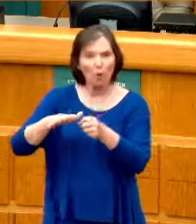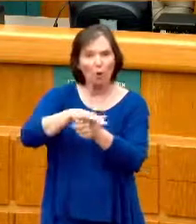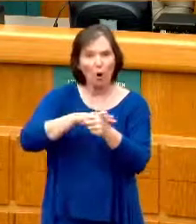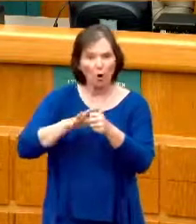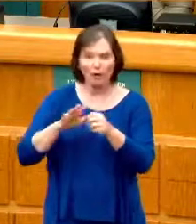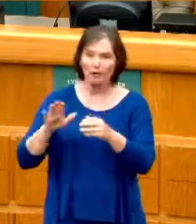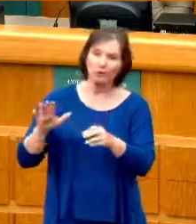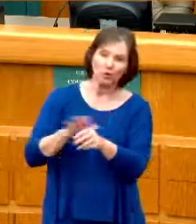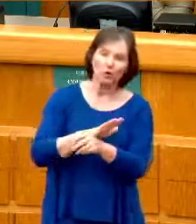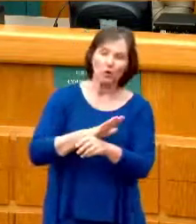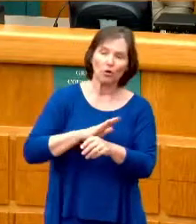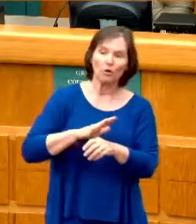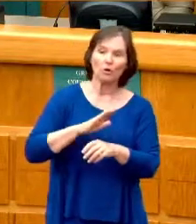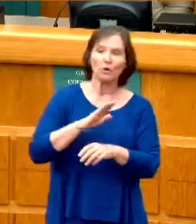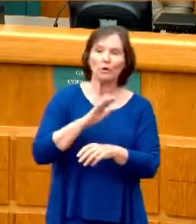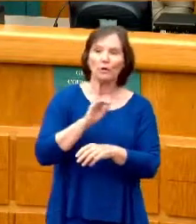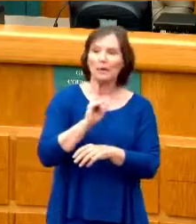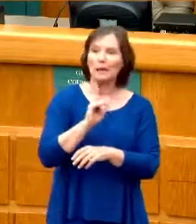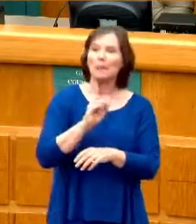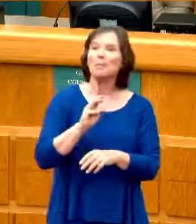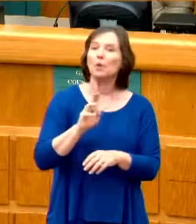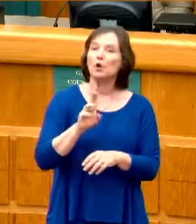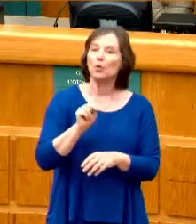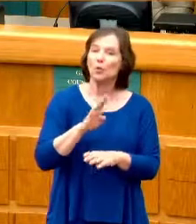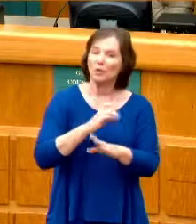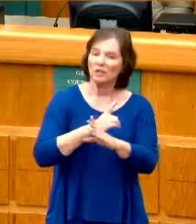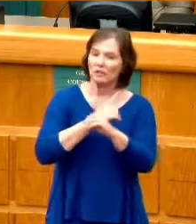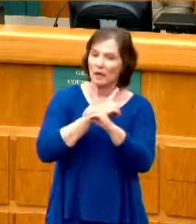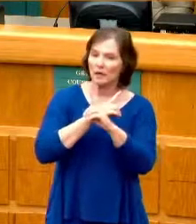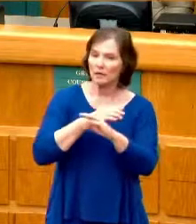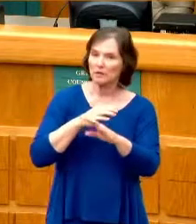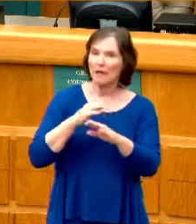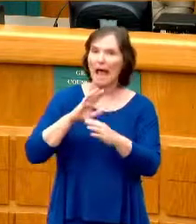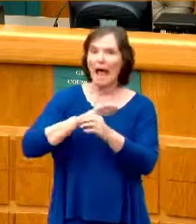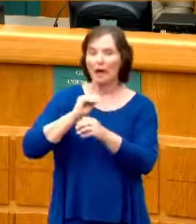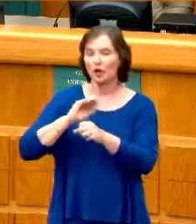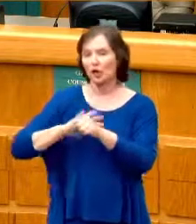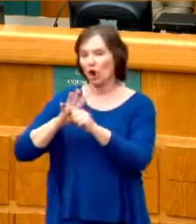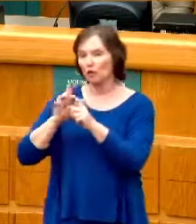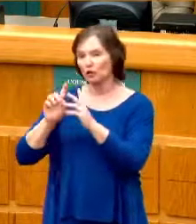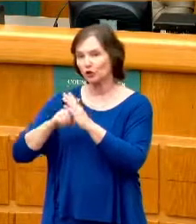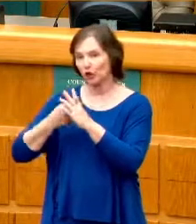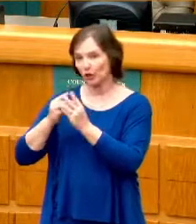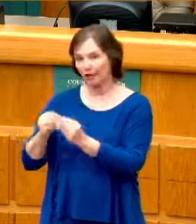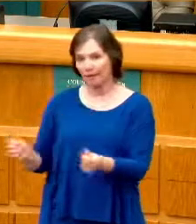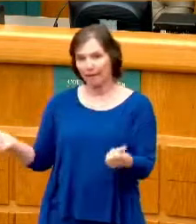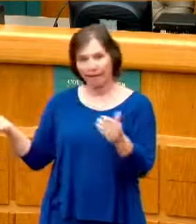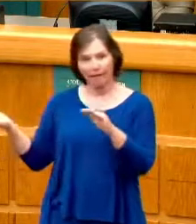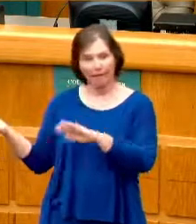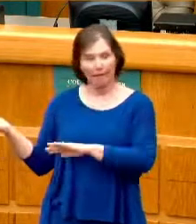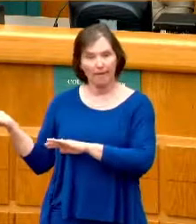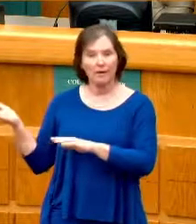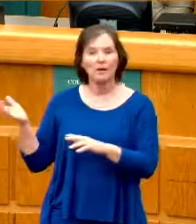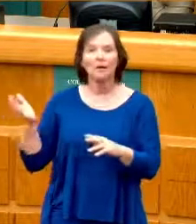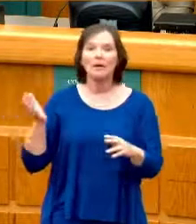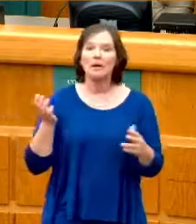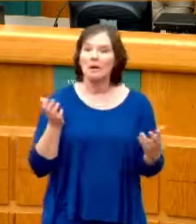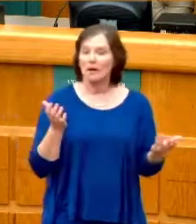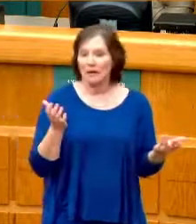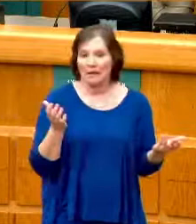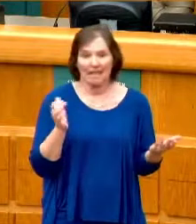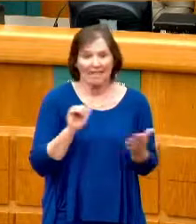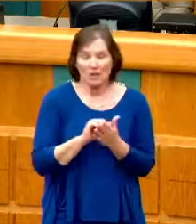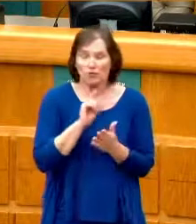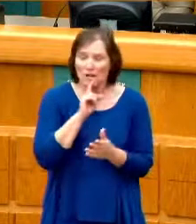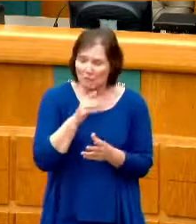that Accenture had delivered to both the mayor and myself earlier this week. It's a real